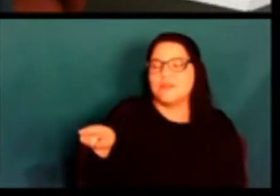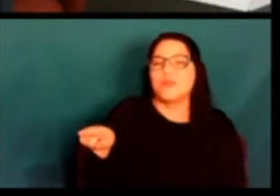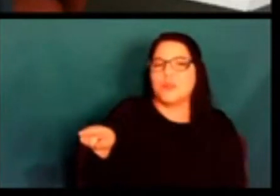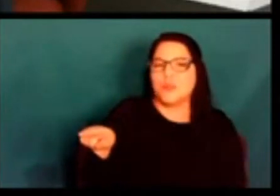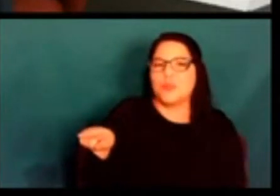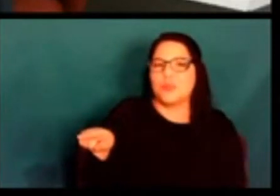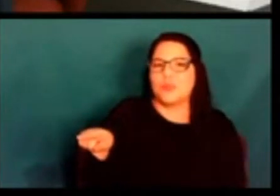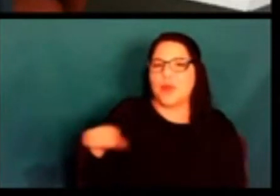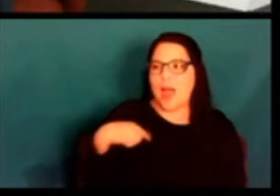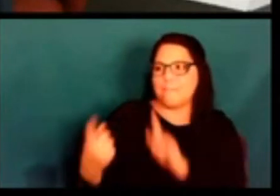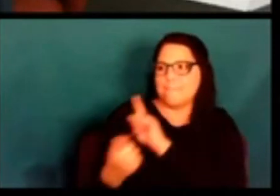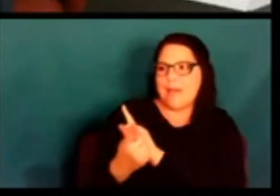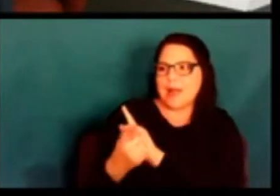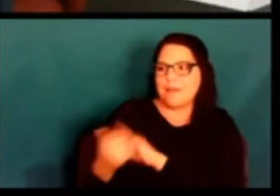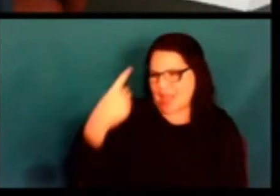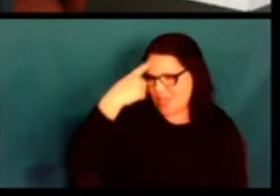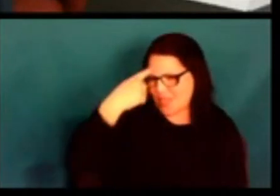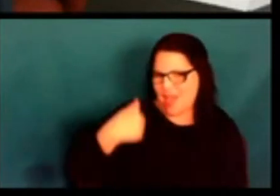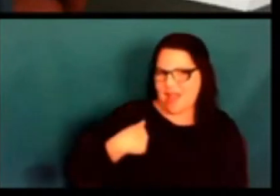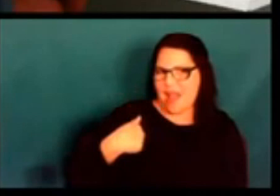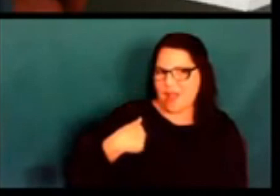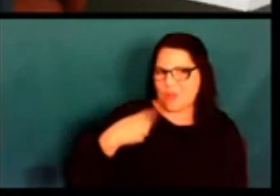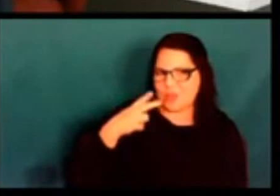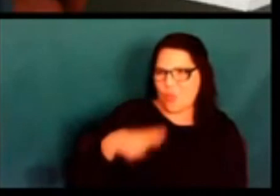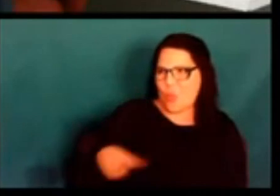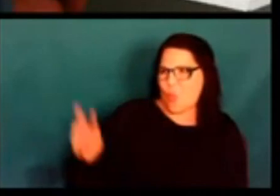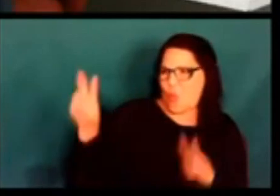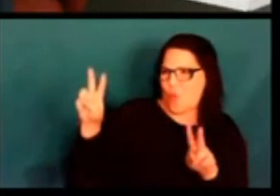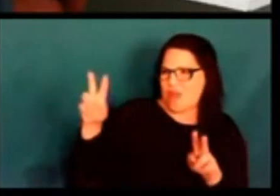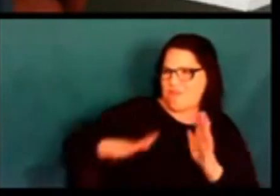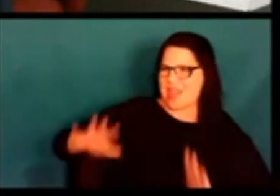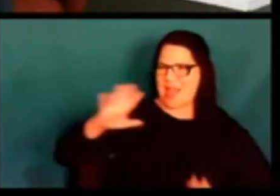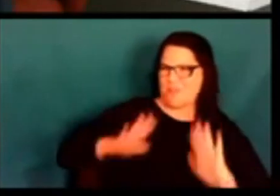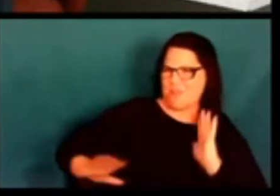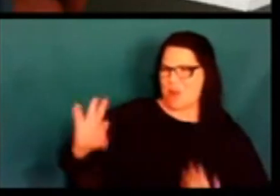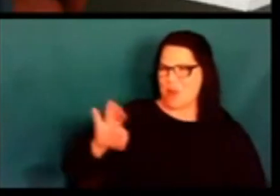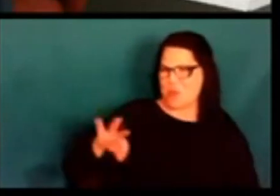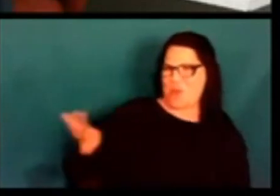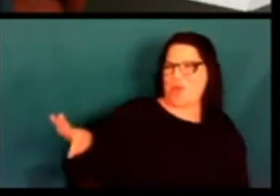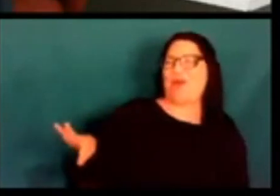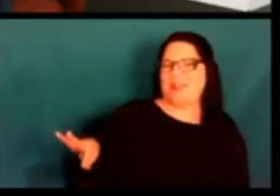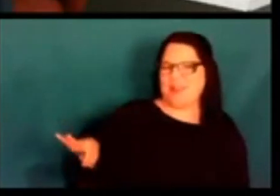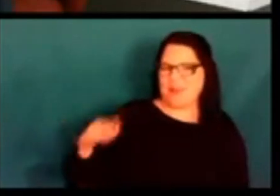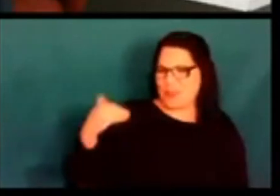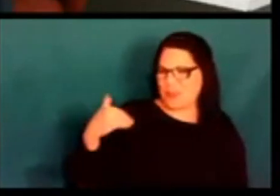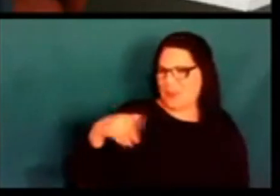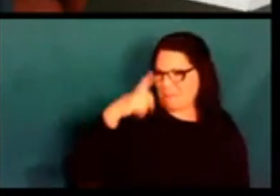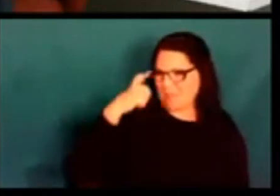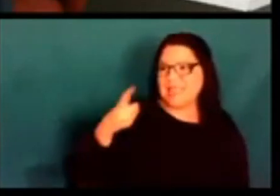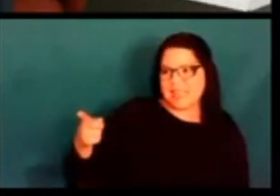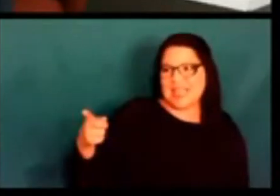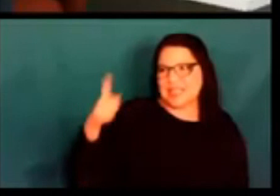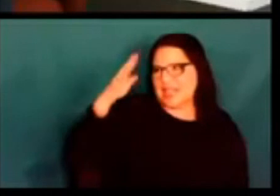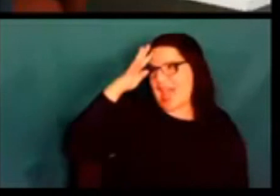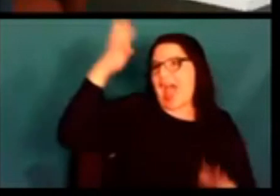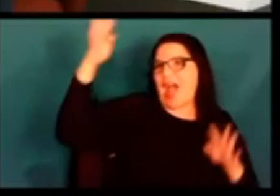I met him, he thought I was pretty flamboyant. I said, you got a nerve. he was definitely out there. But I